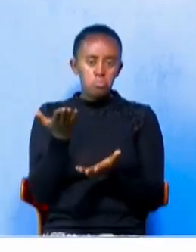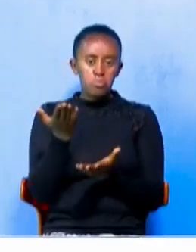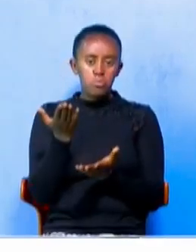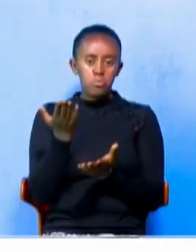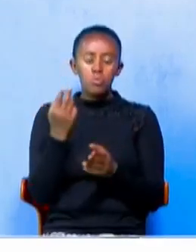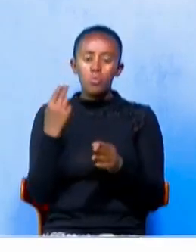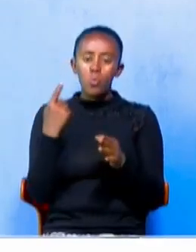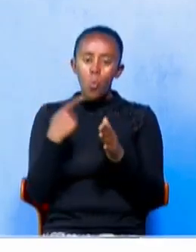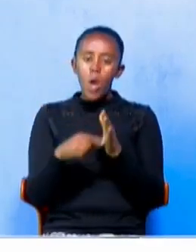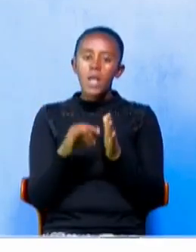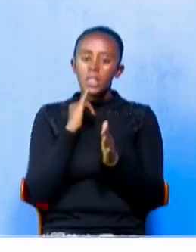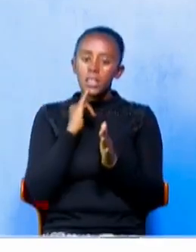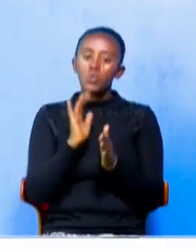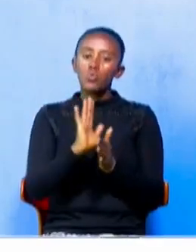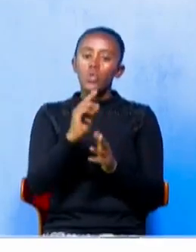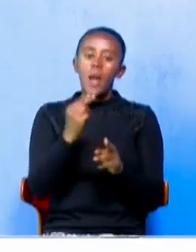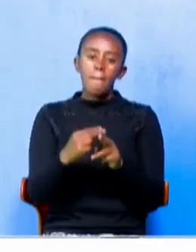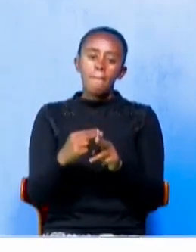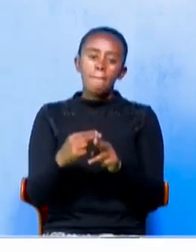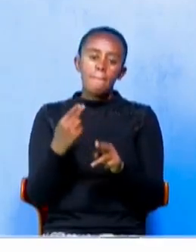name?